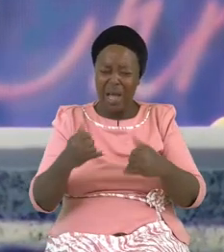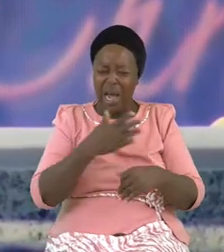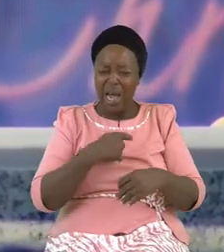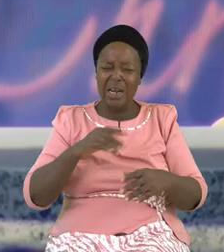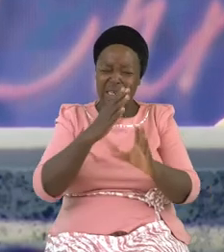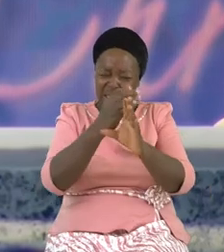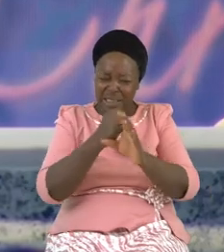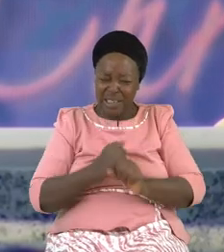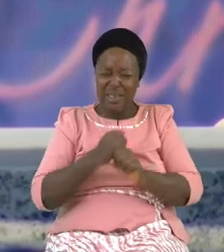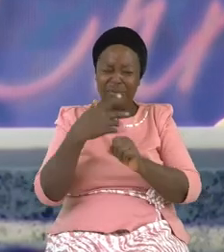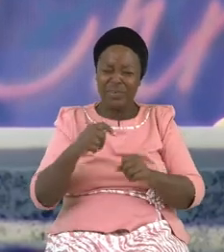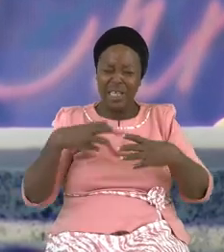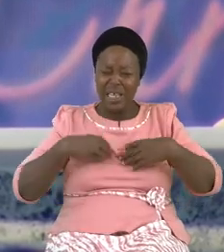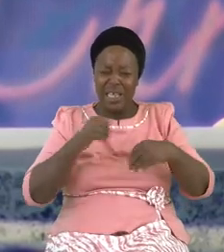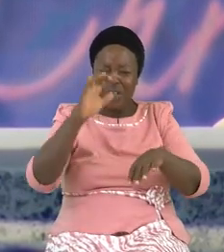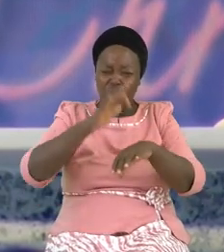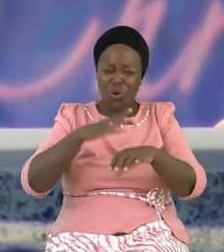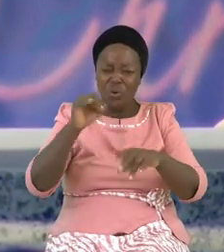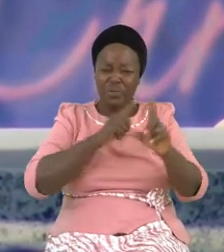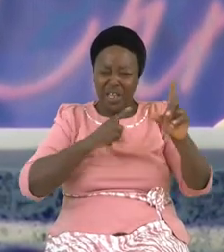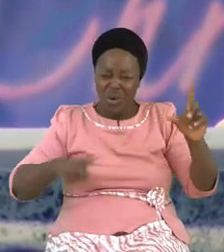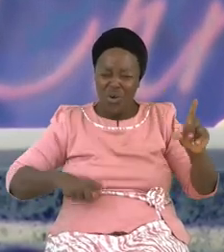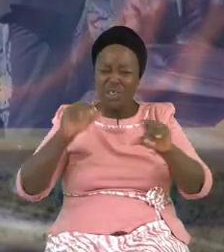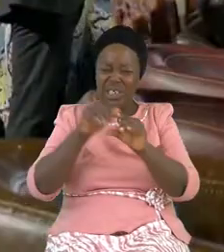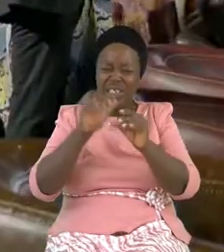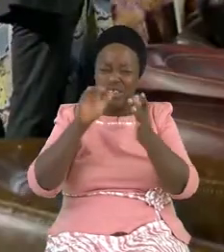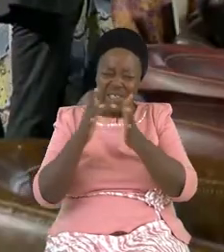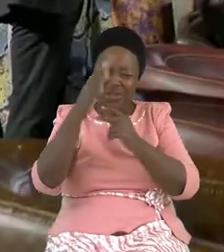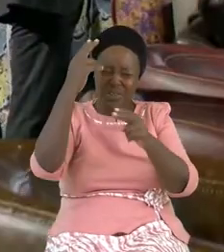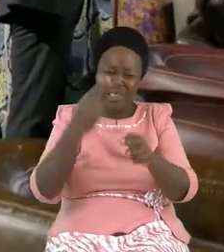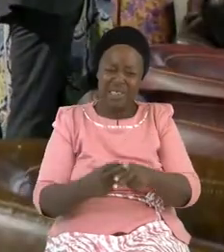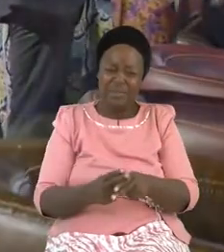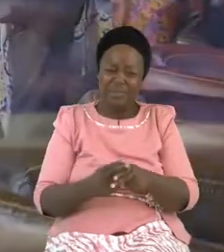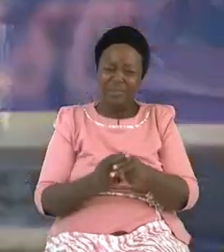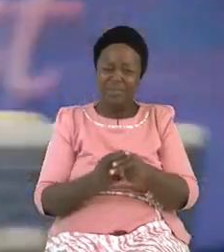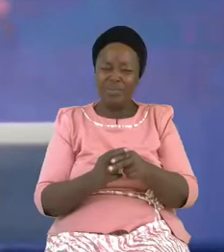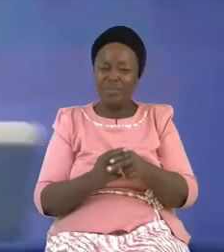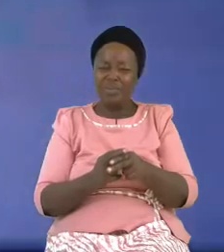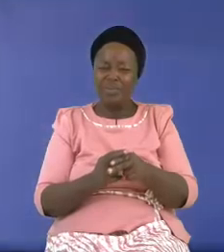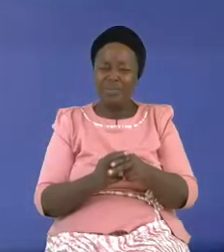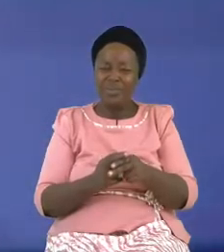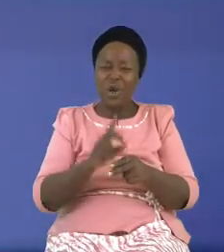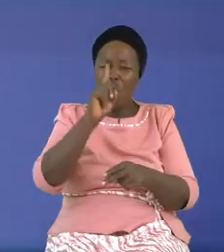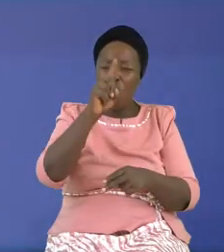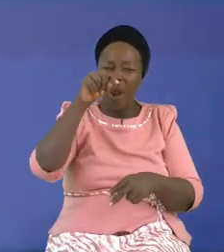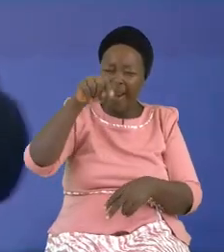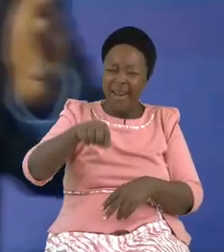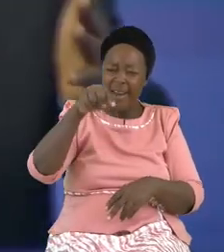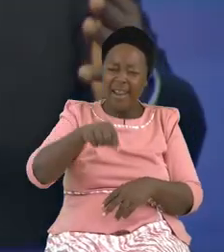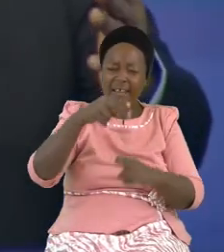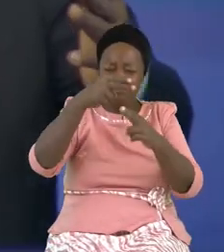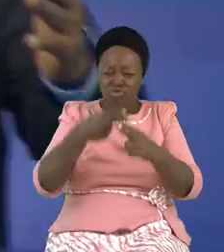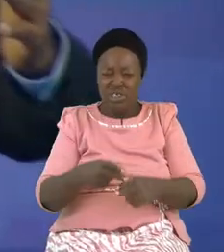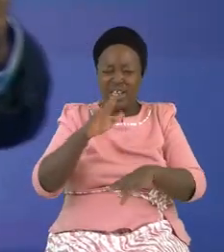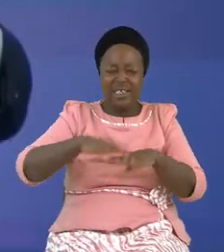receive the healing touch of the Lord in Jesus' name. One leg shorter than the other, I pray